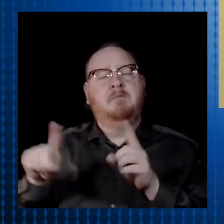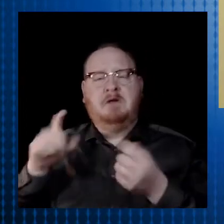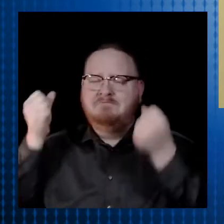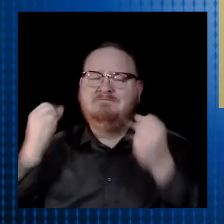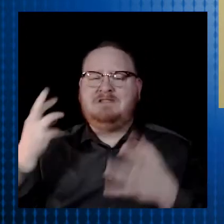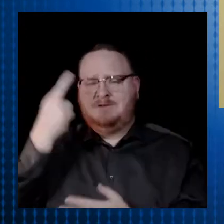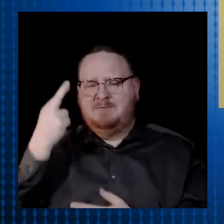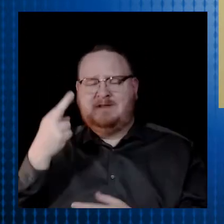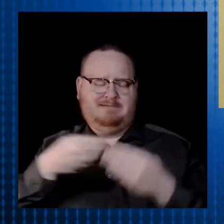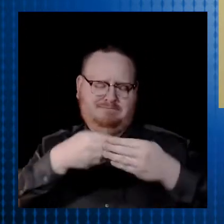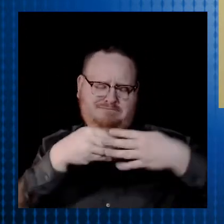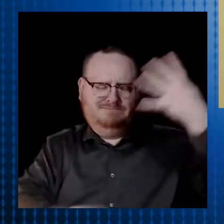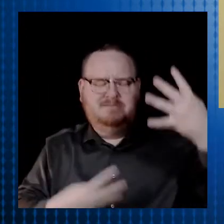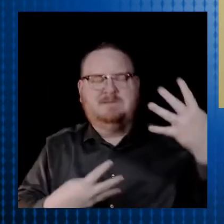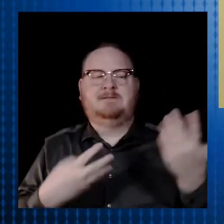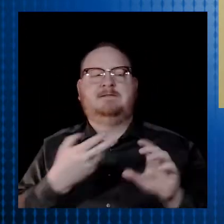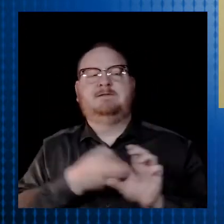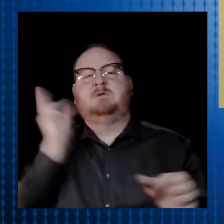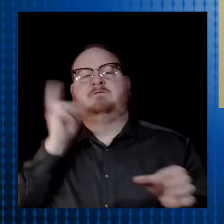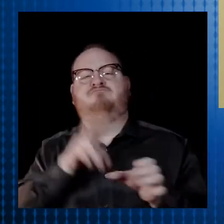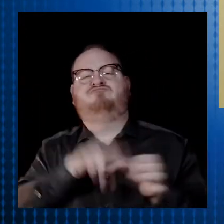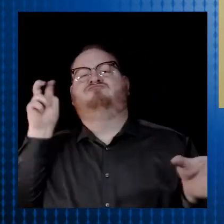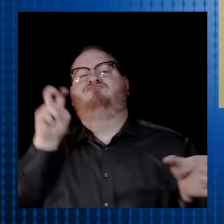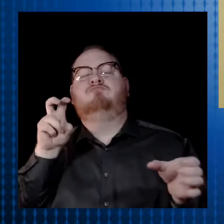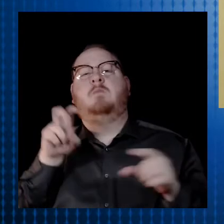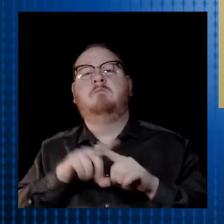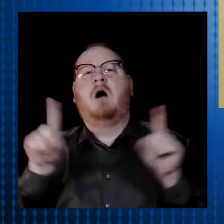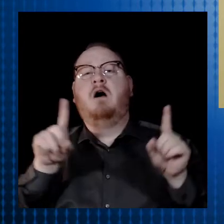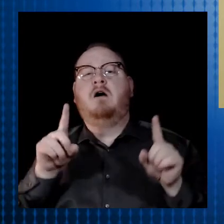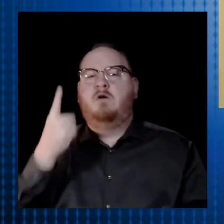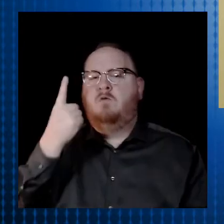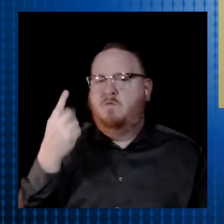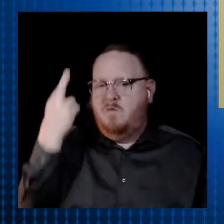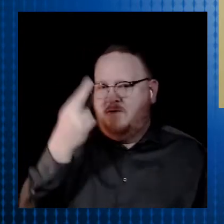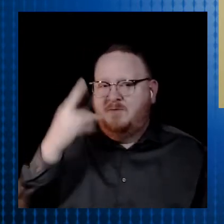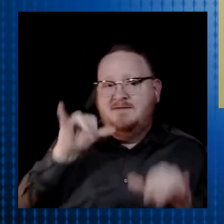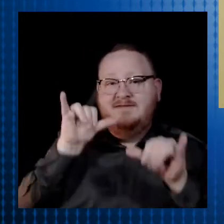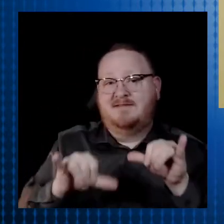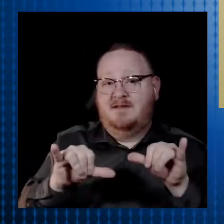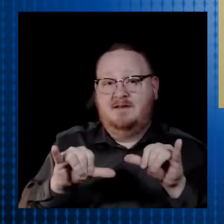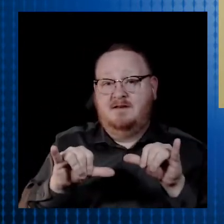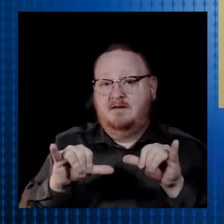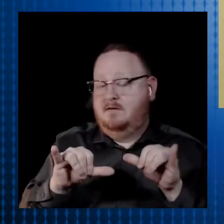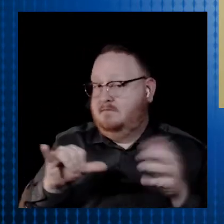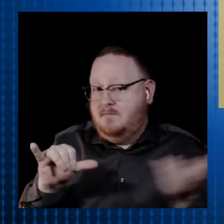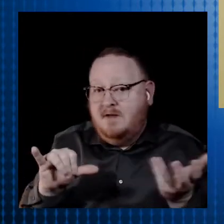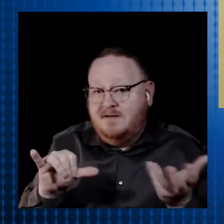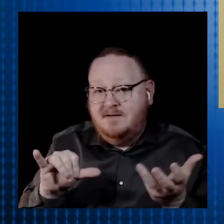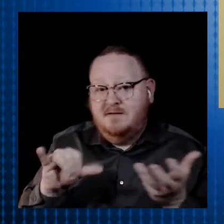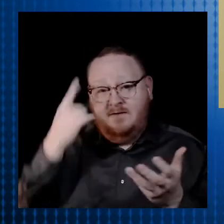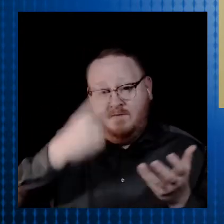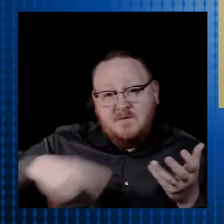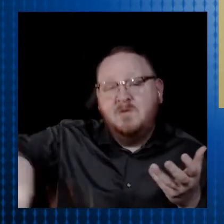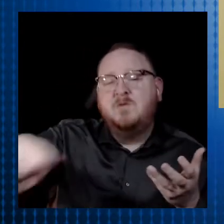to hit the road, to do whatever. But you needed one reason to stay, and the one reason to stay for all of you,